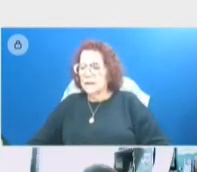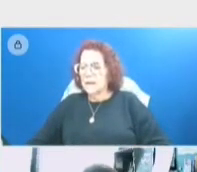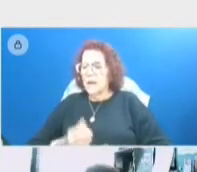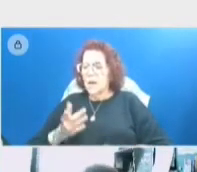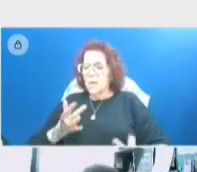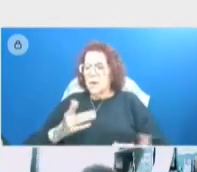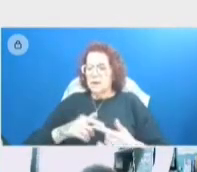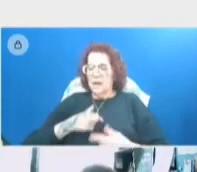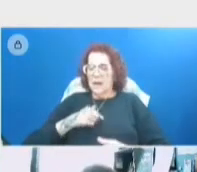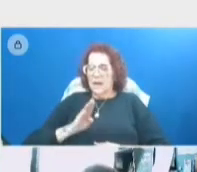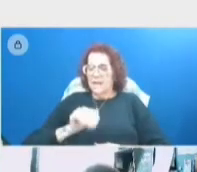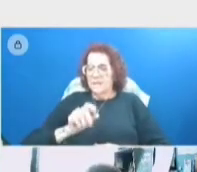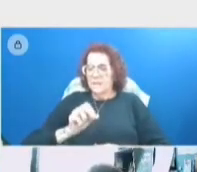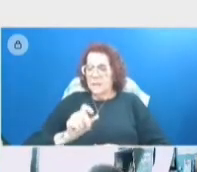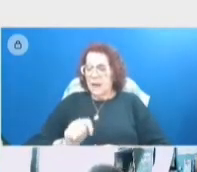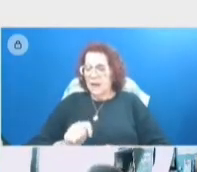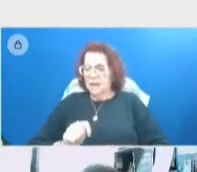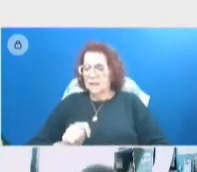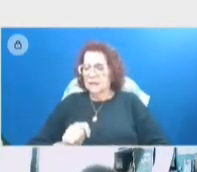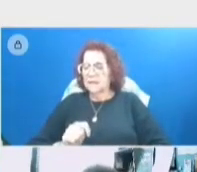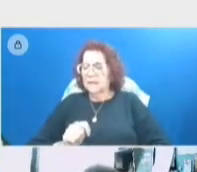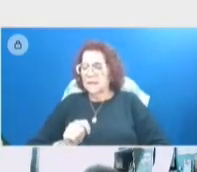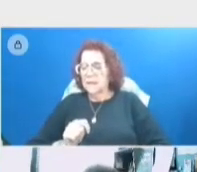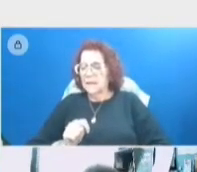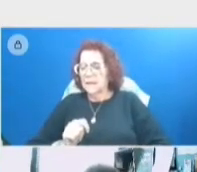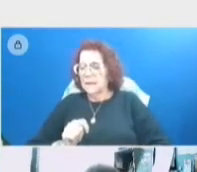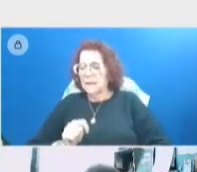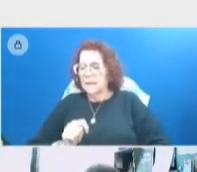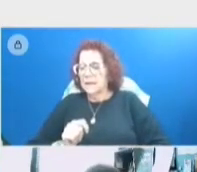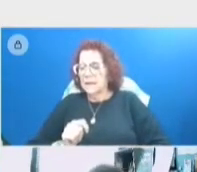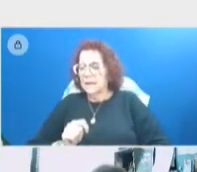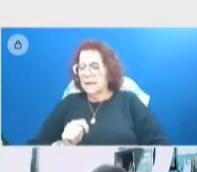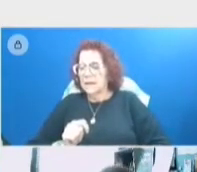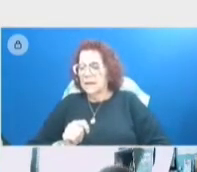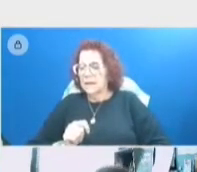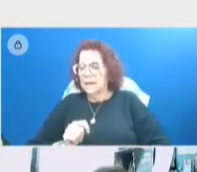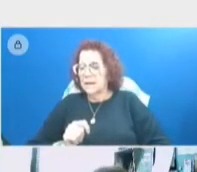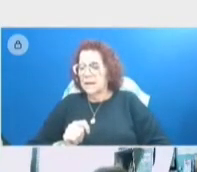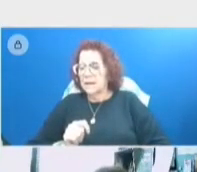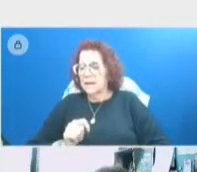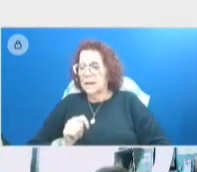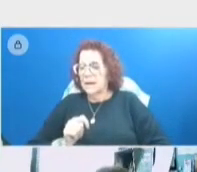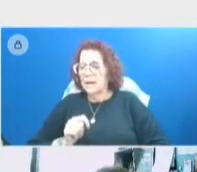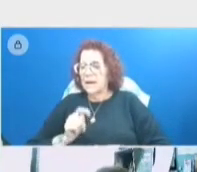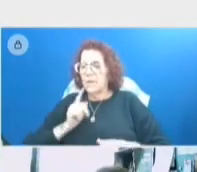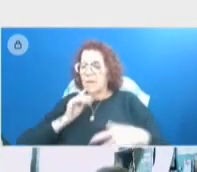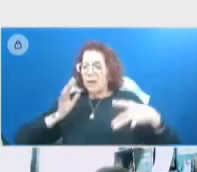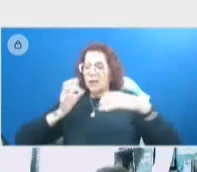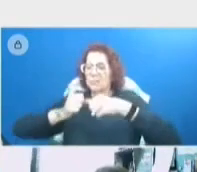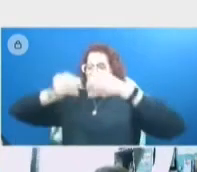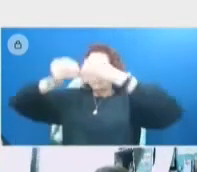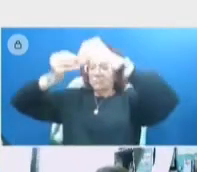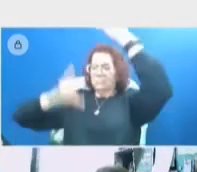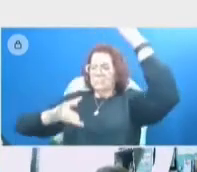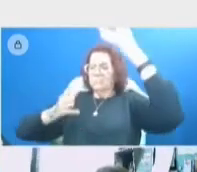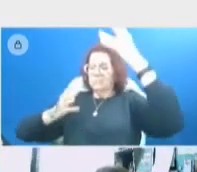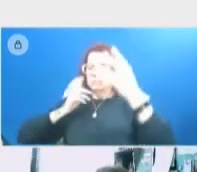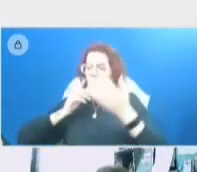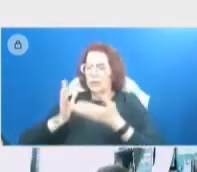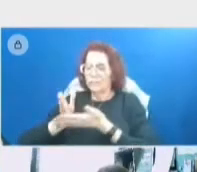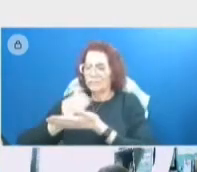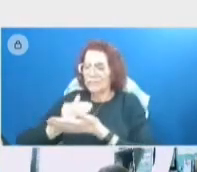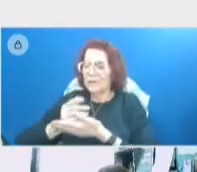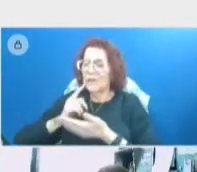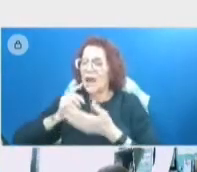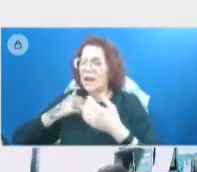facie rulings we put together for your review and possible approval. This one is